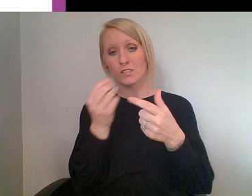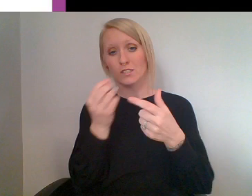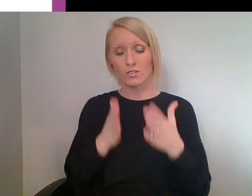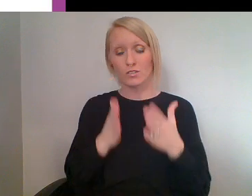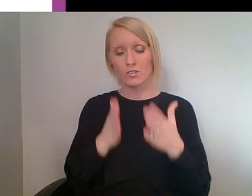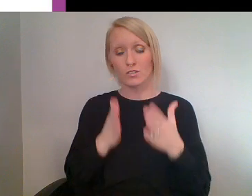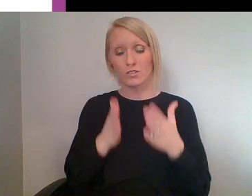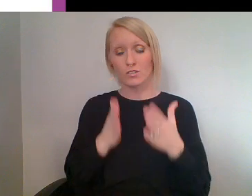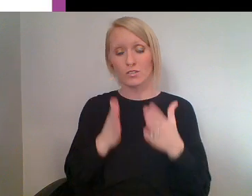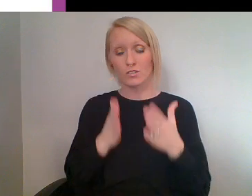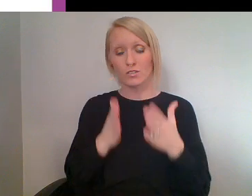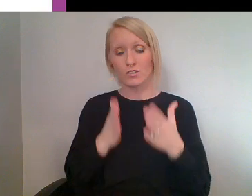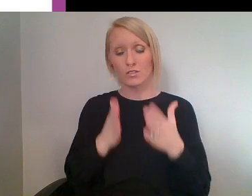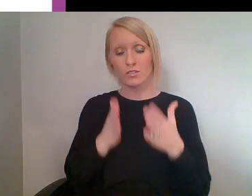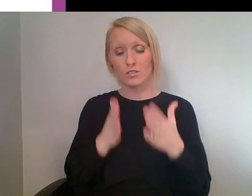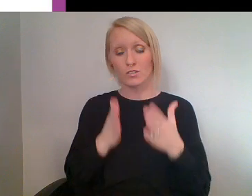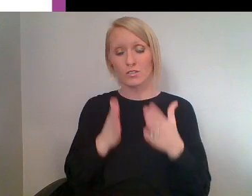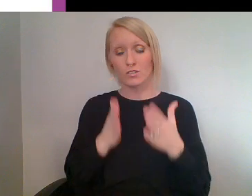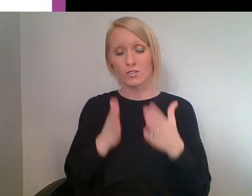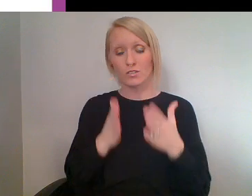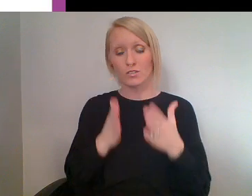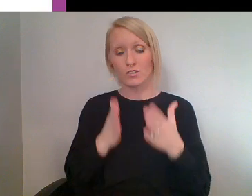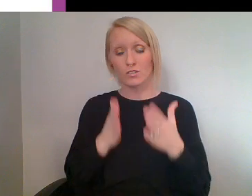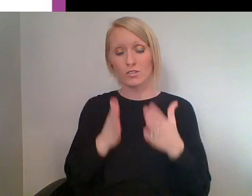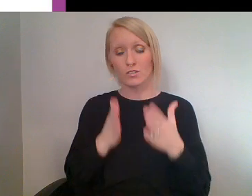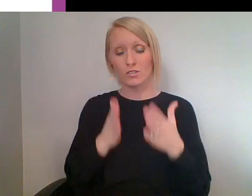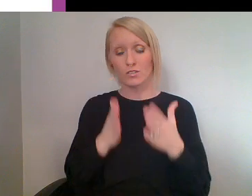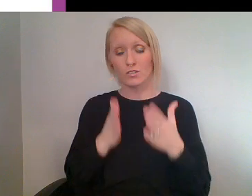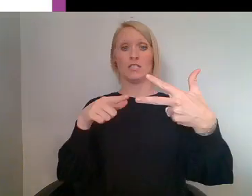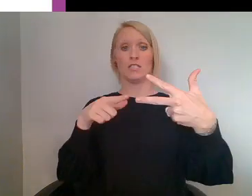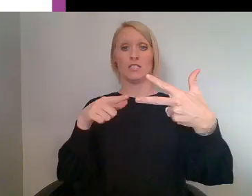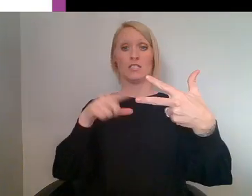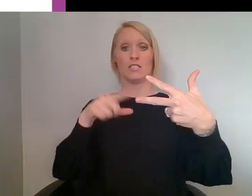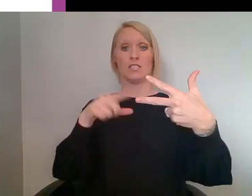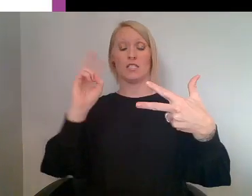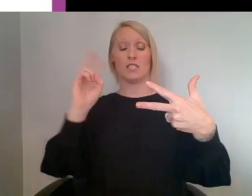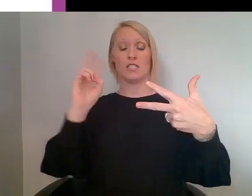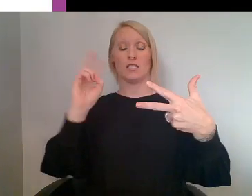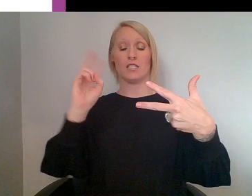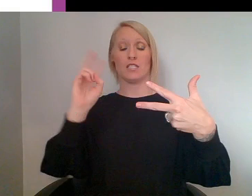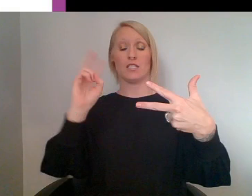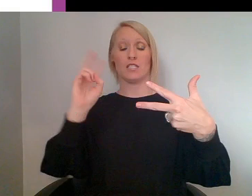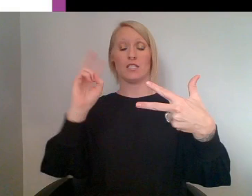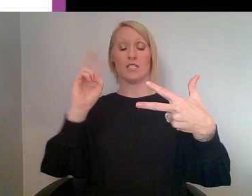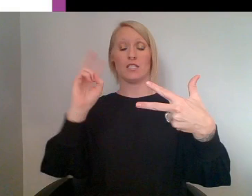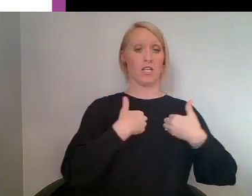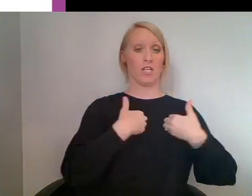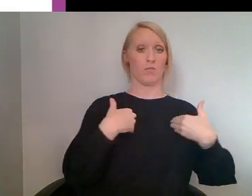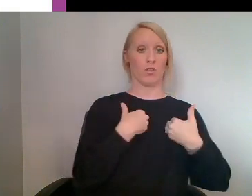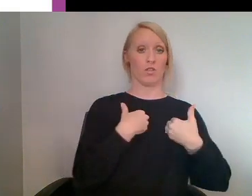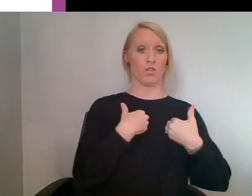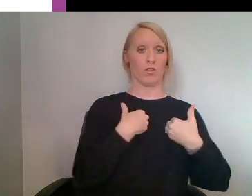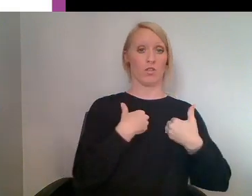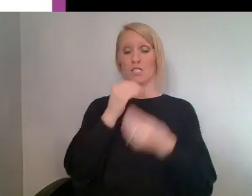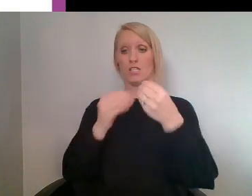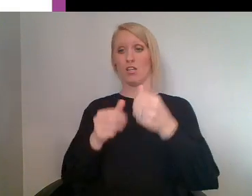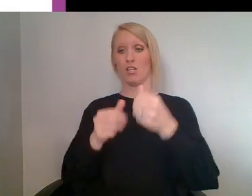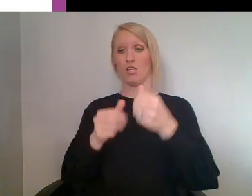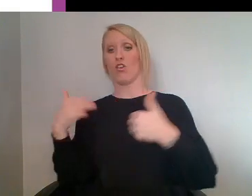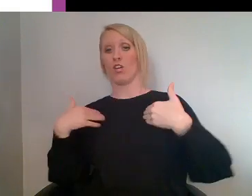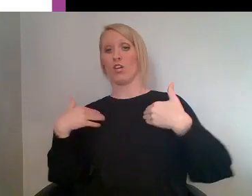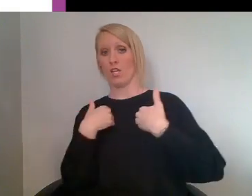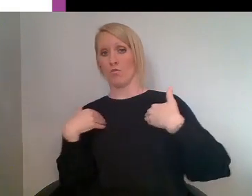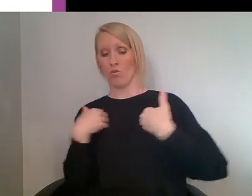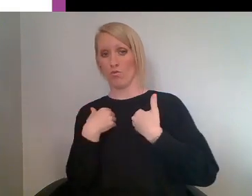chain. Then you go to a secondary consumer. This is animals that eat other animals. So they eat like these are small carnivores or